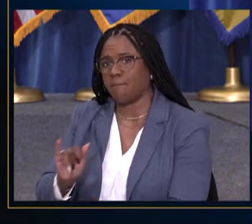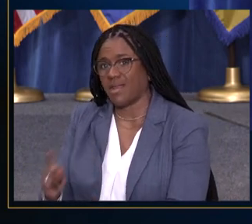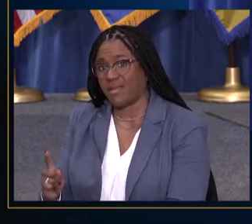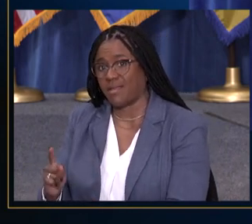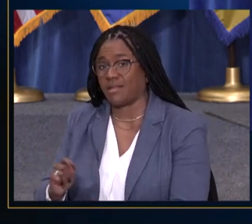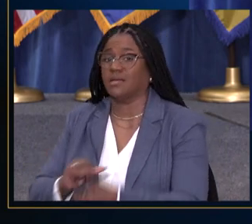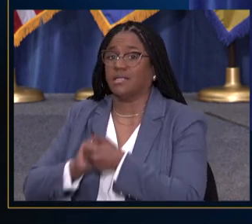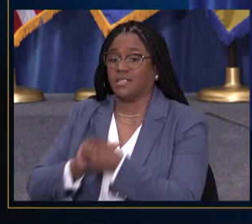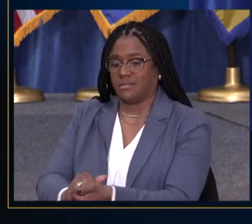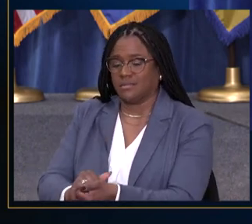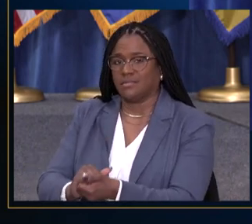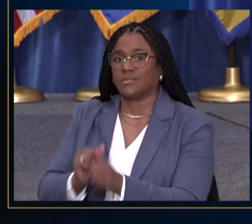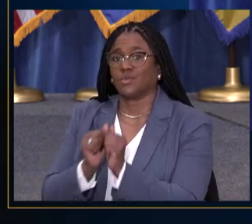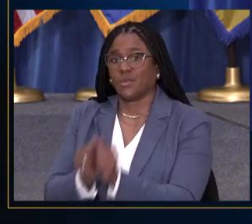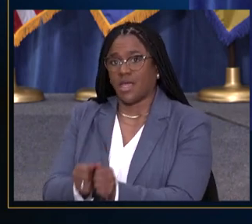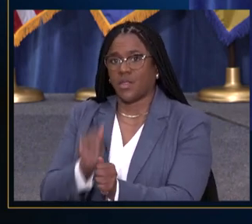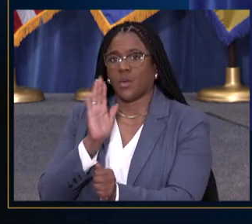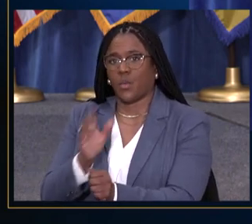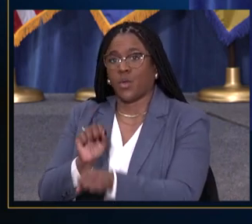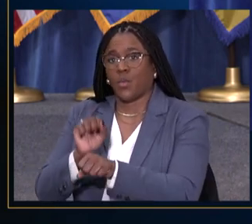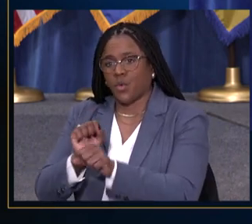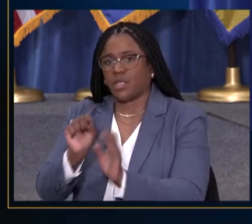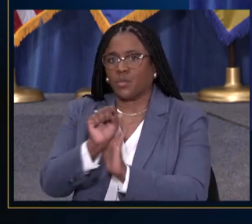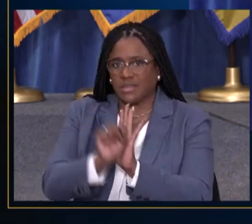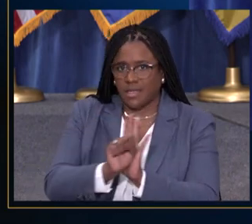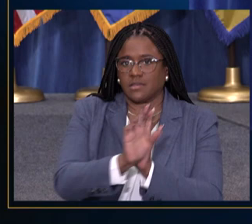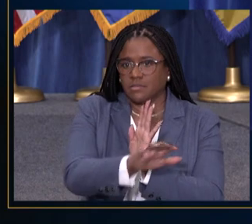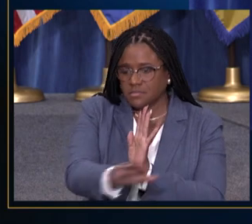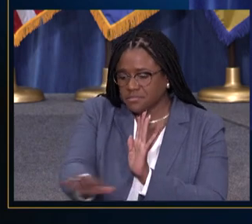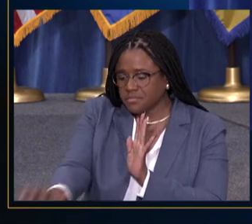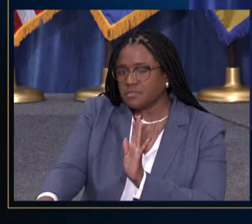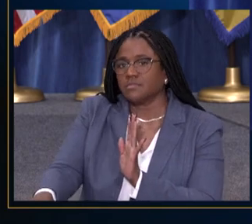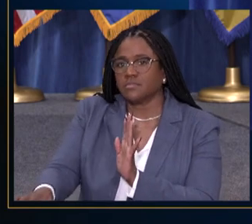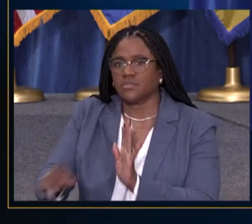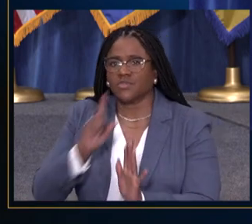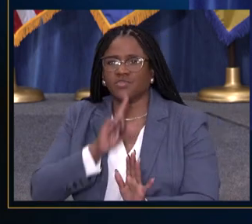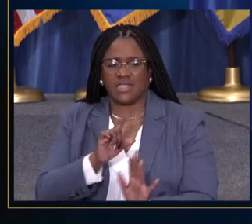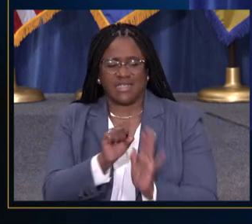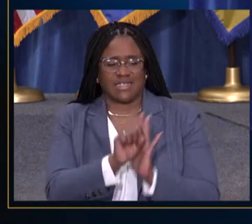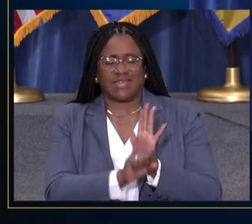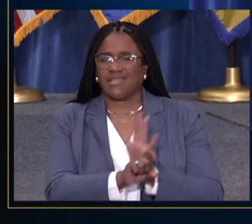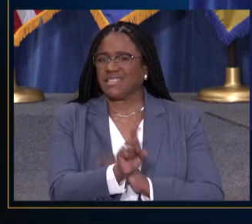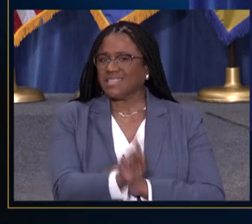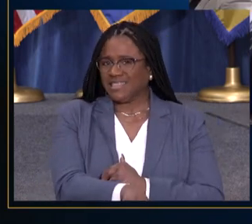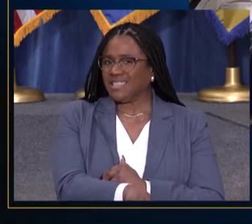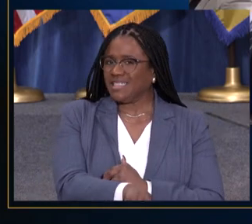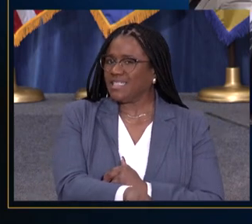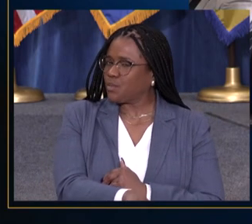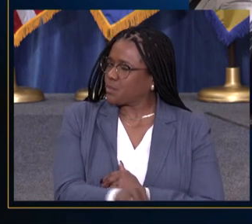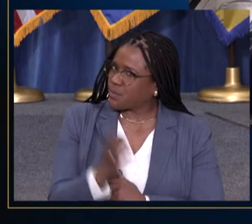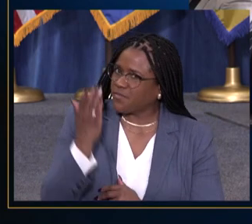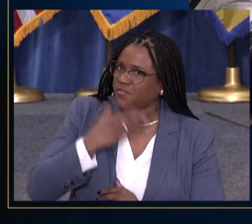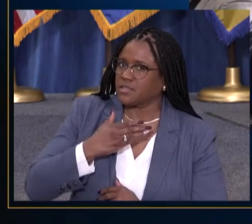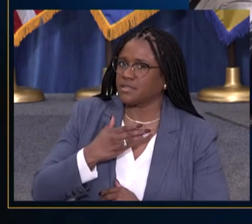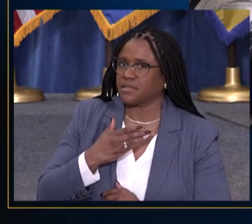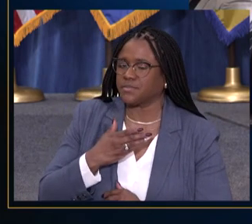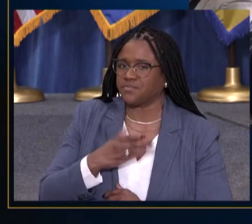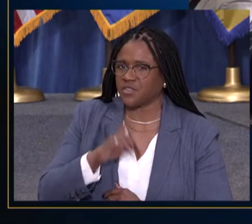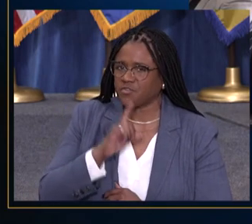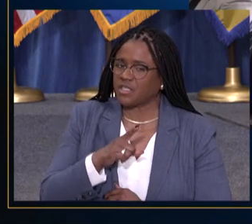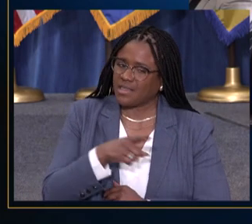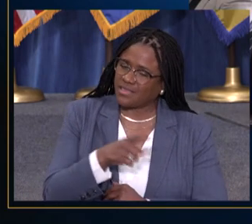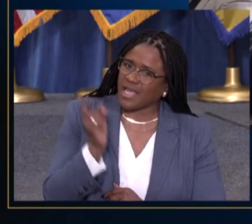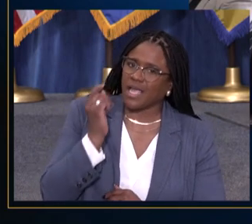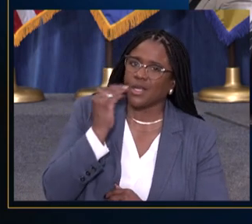together, and we will be working with states. States really need to be at the front because they know